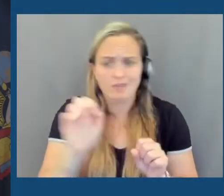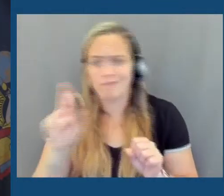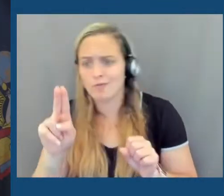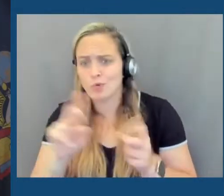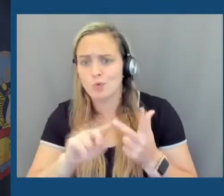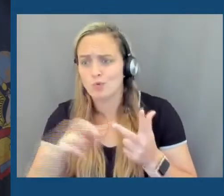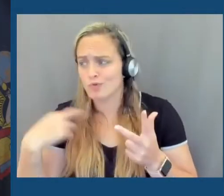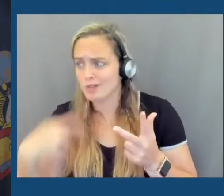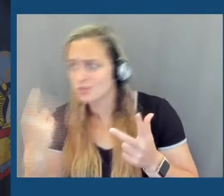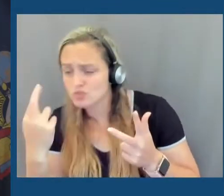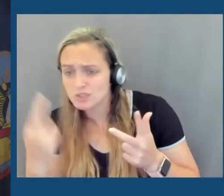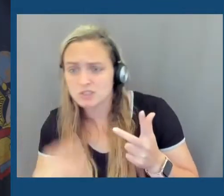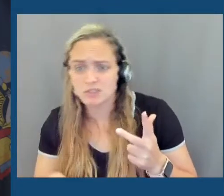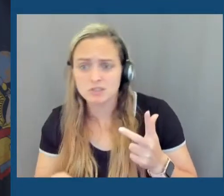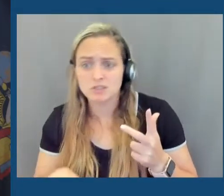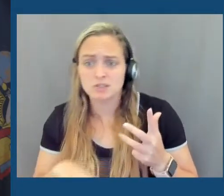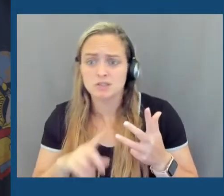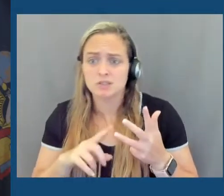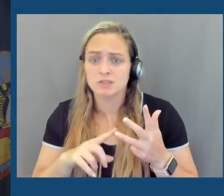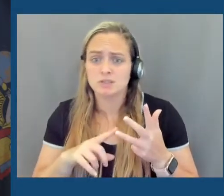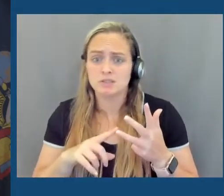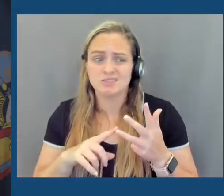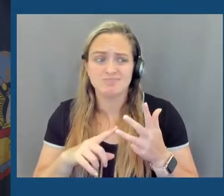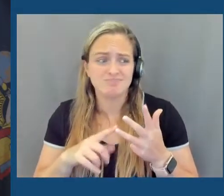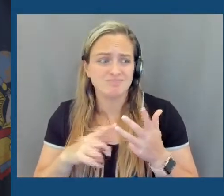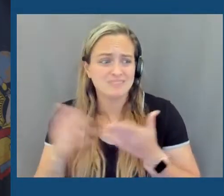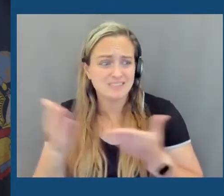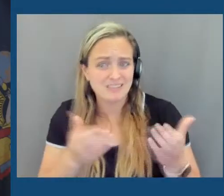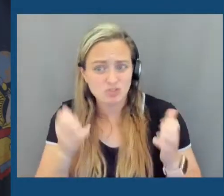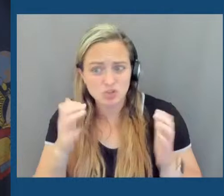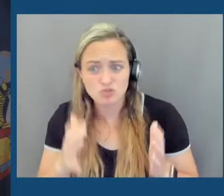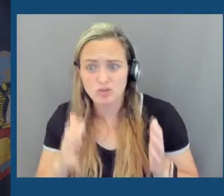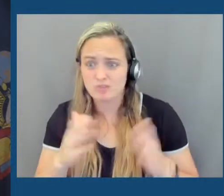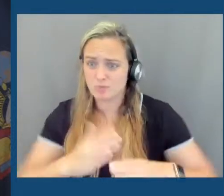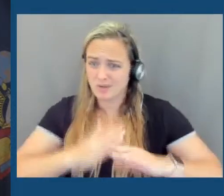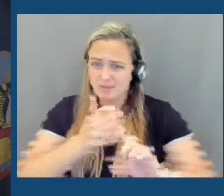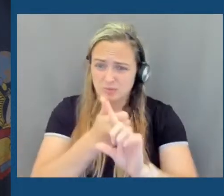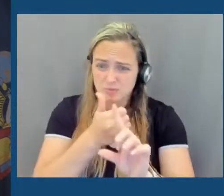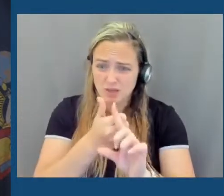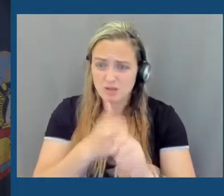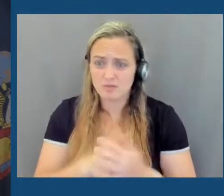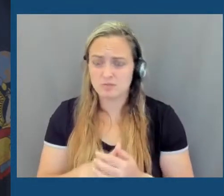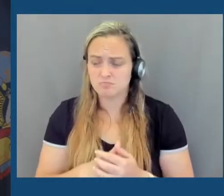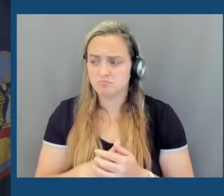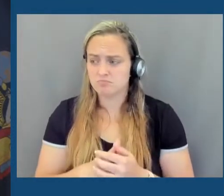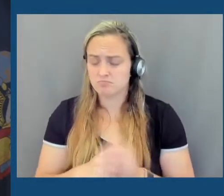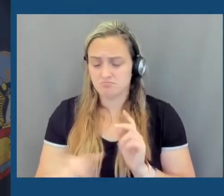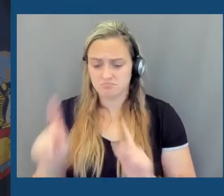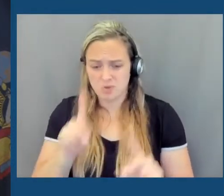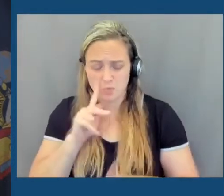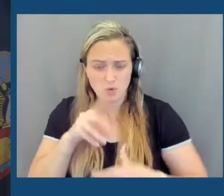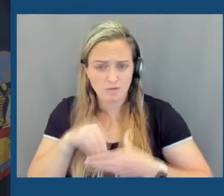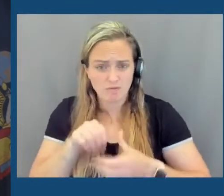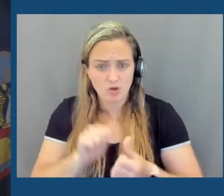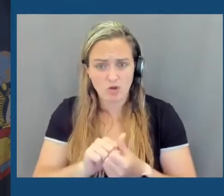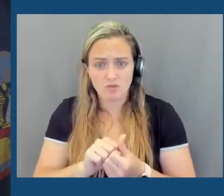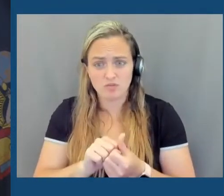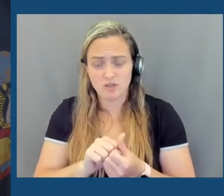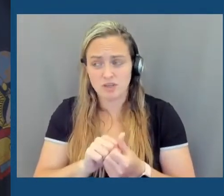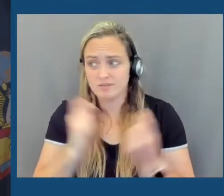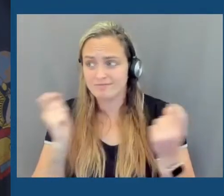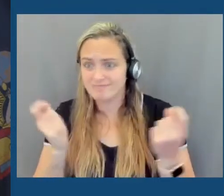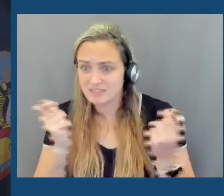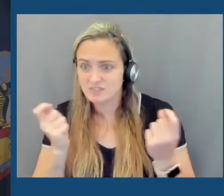religious reasons, delivery drivers protecting themselves from the elements, and individuals involved in our festivities, our